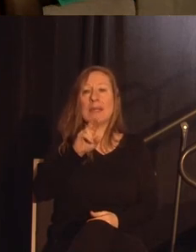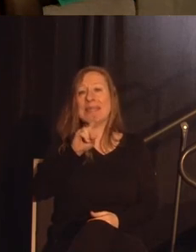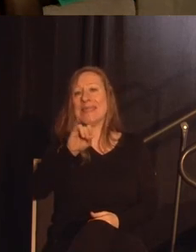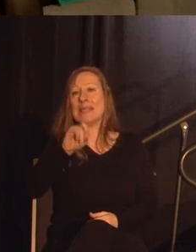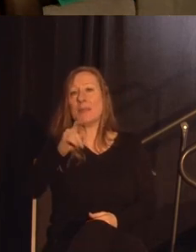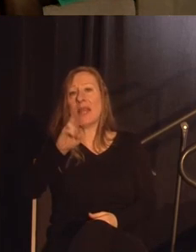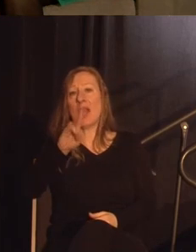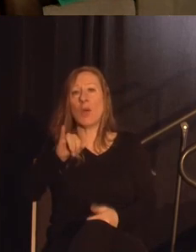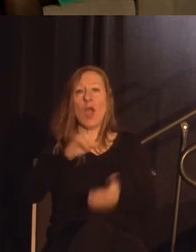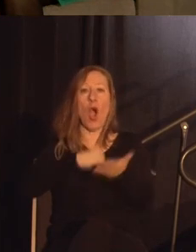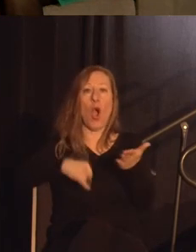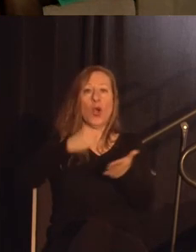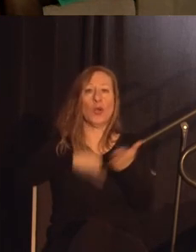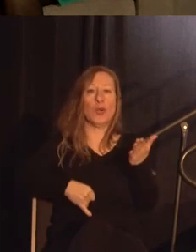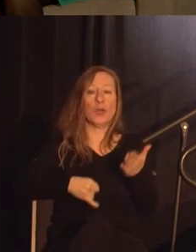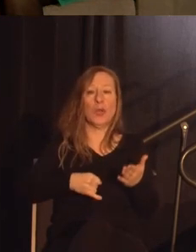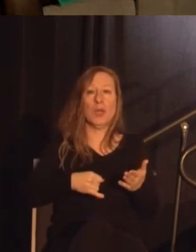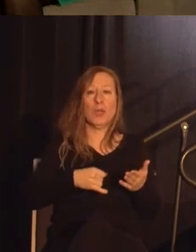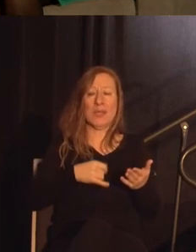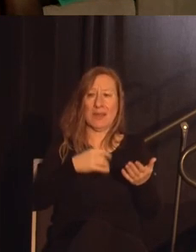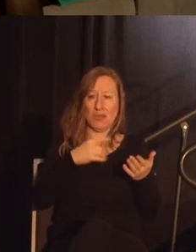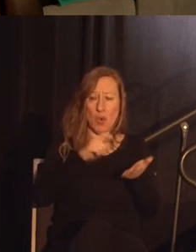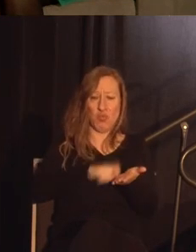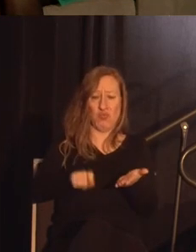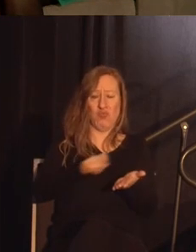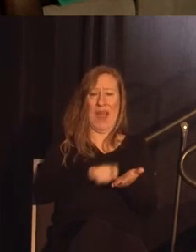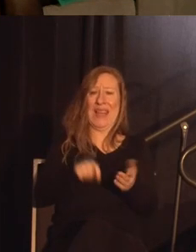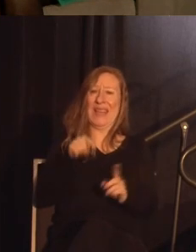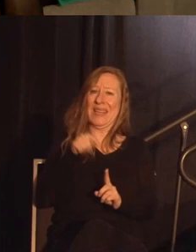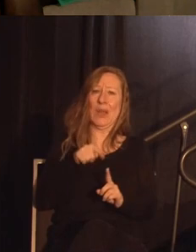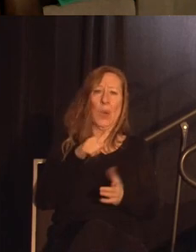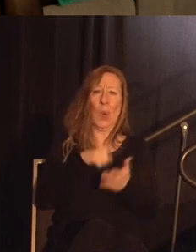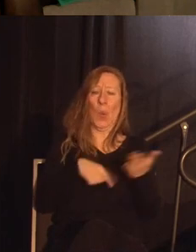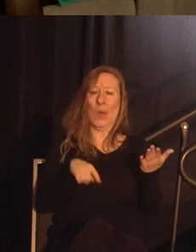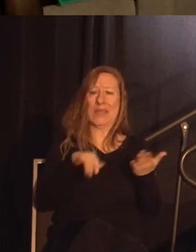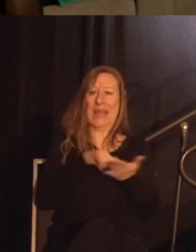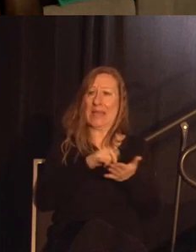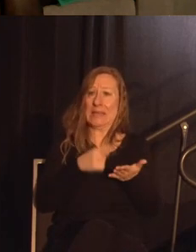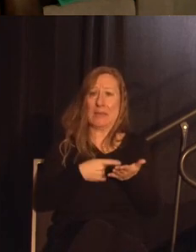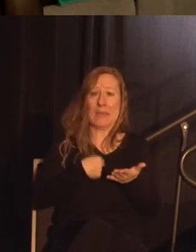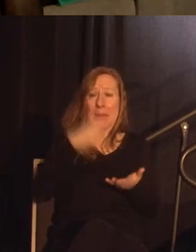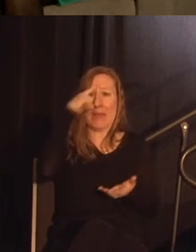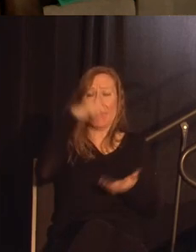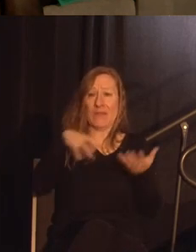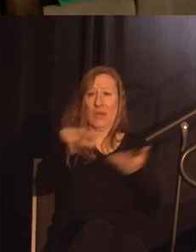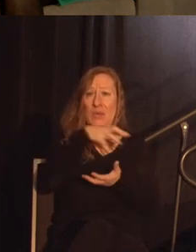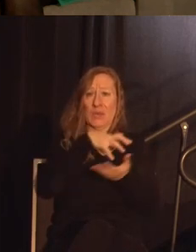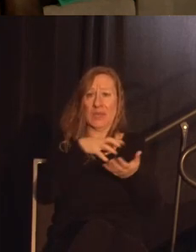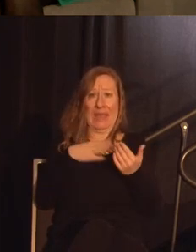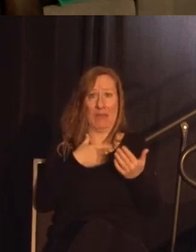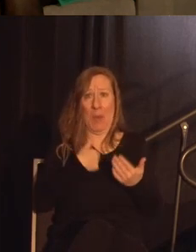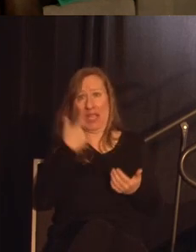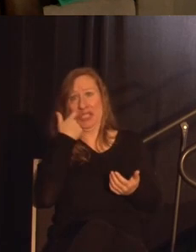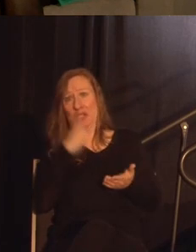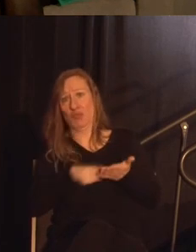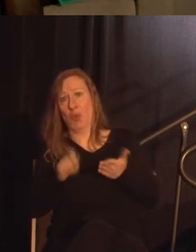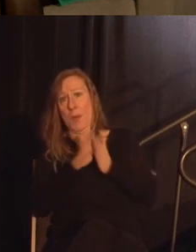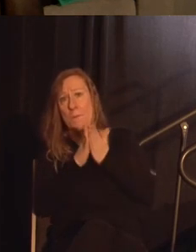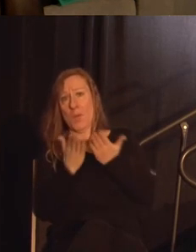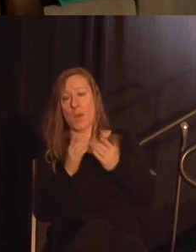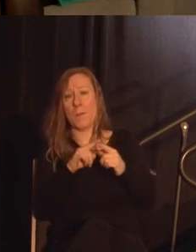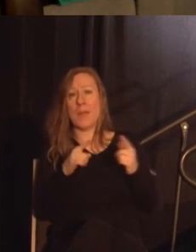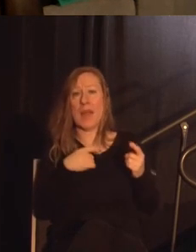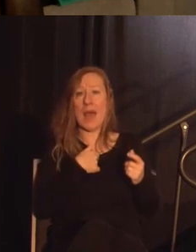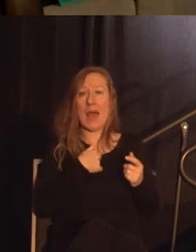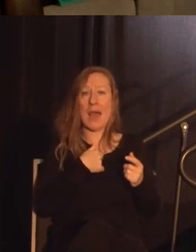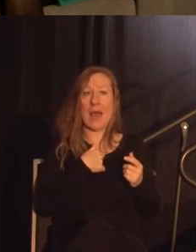is exactly anymore. I'm starting to get really confused, which is funny because I did just write a book or something, but I was just doing,